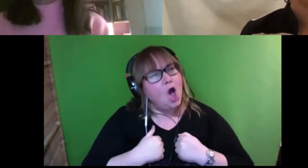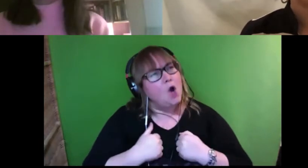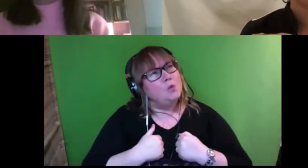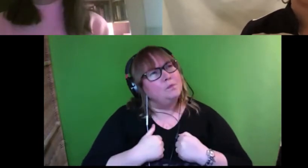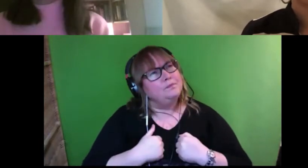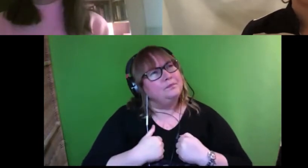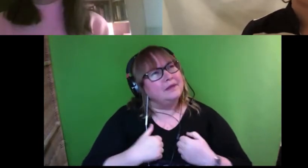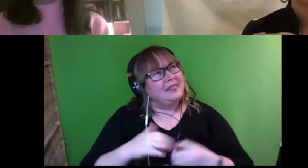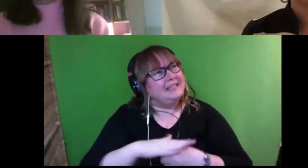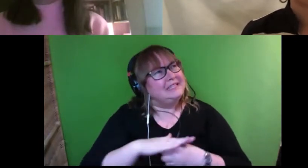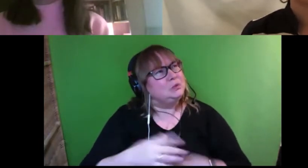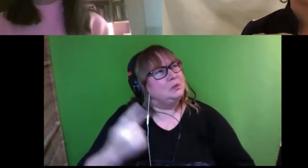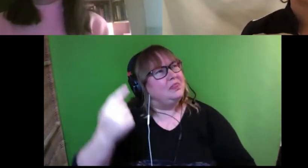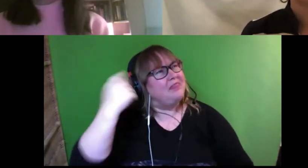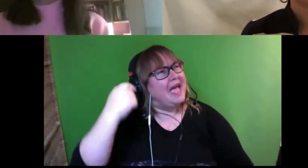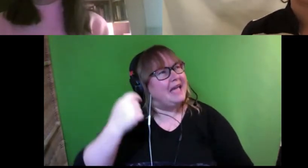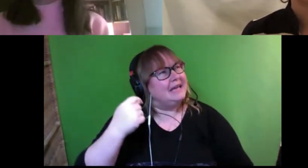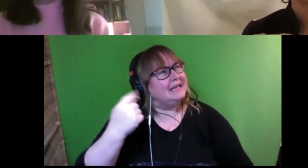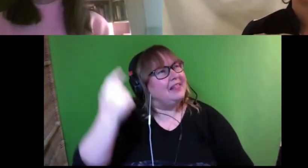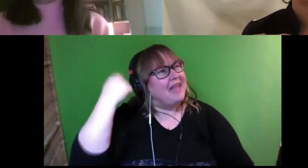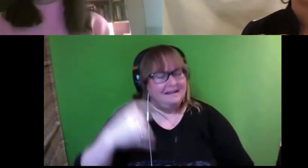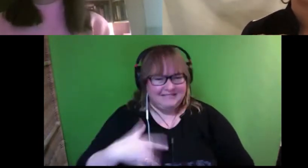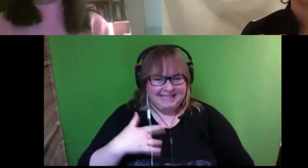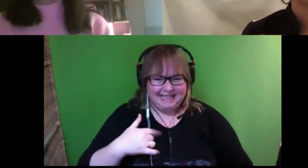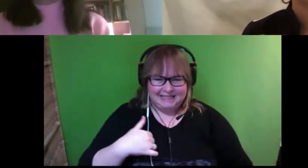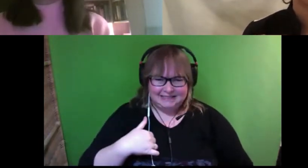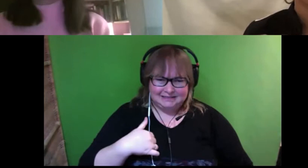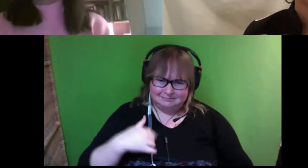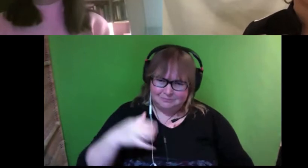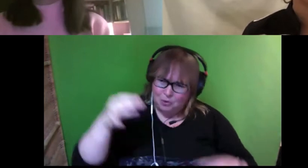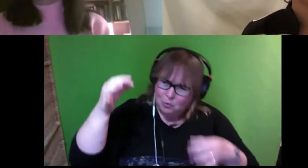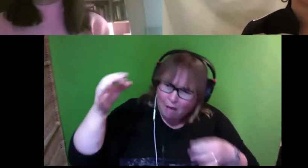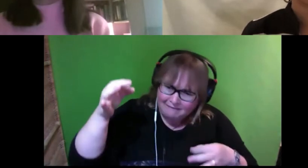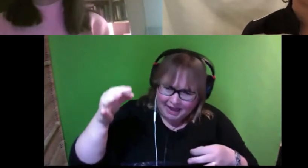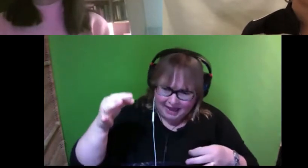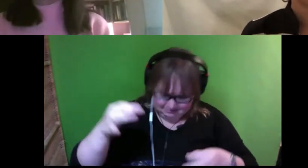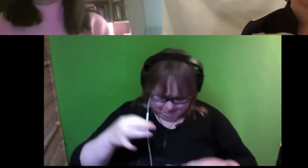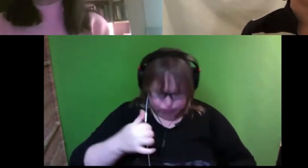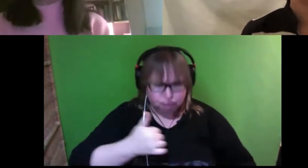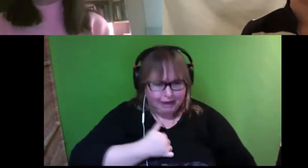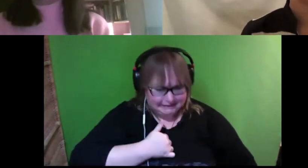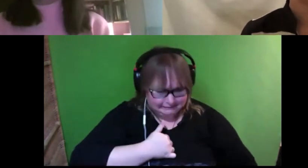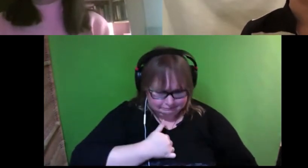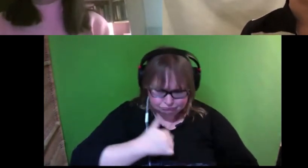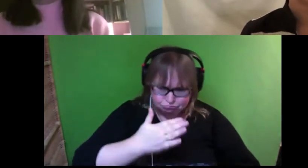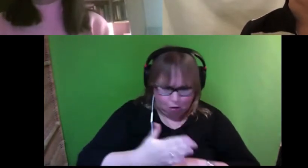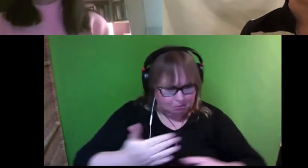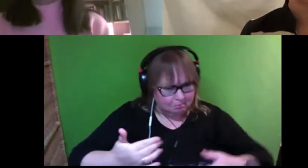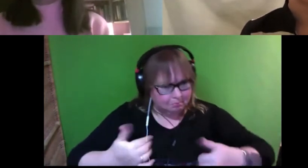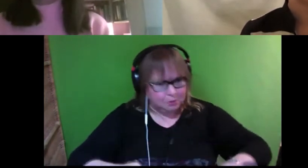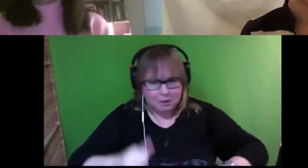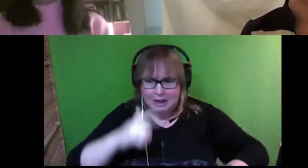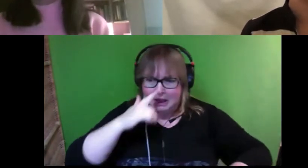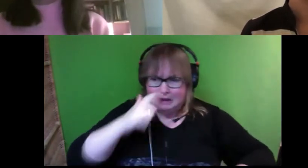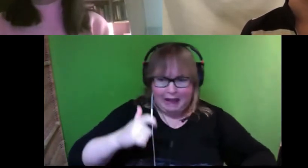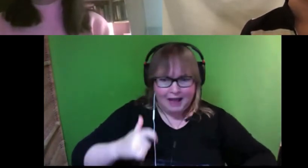situation at the time, thinking about whether I was qualified enough to exist in the art world anyway. So just having